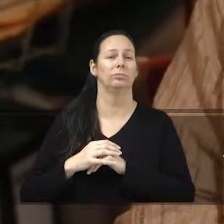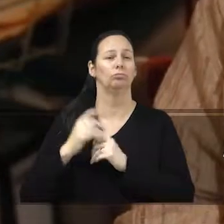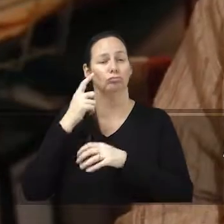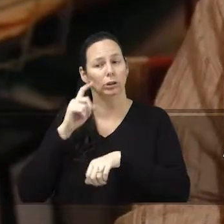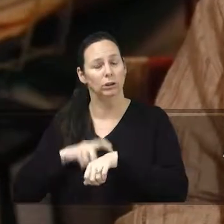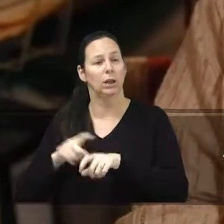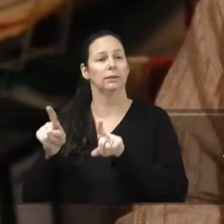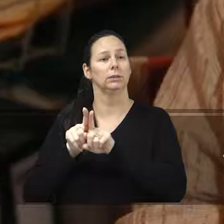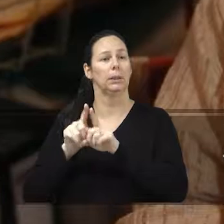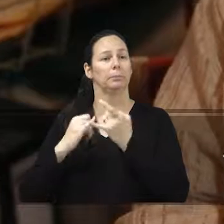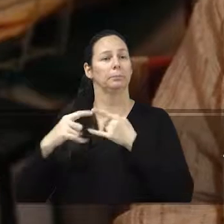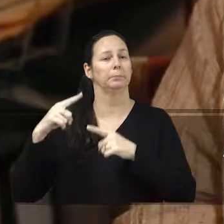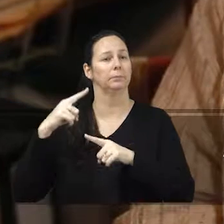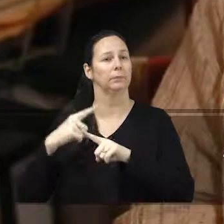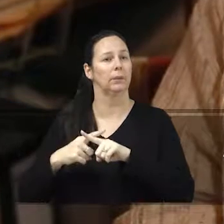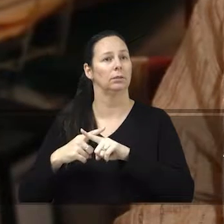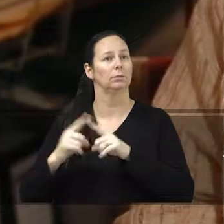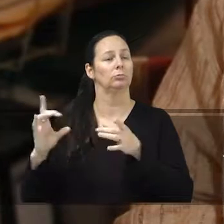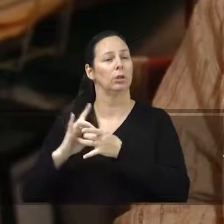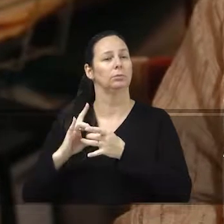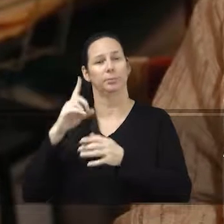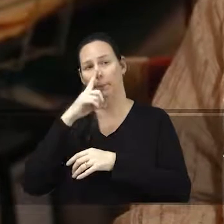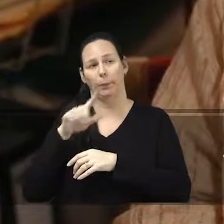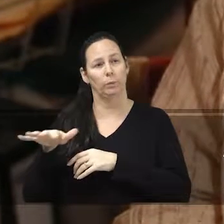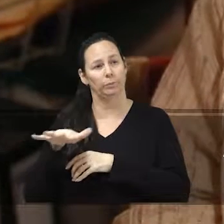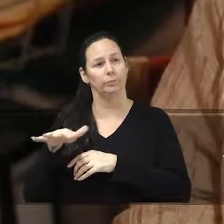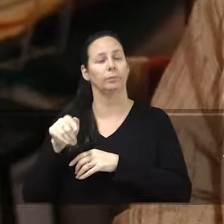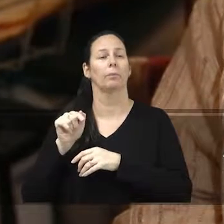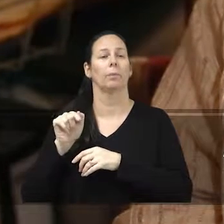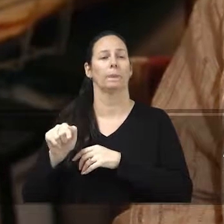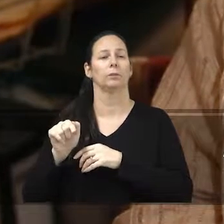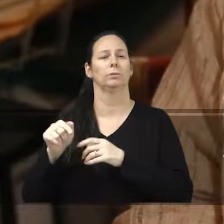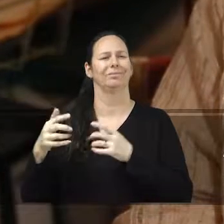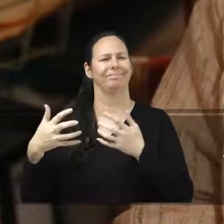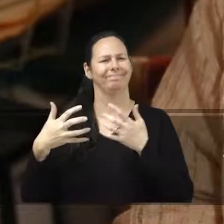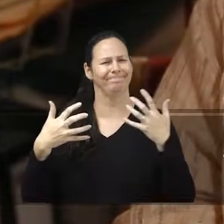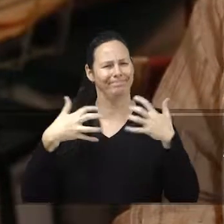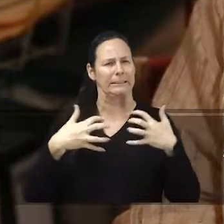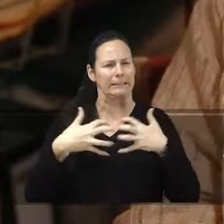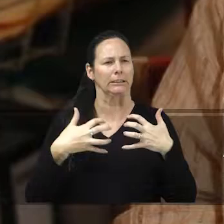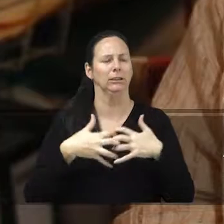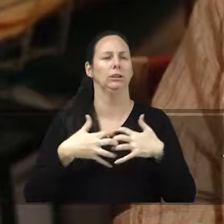those were tensions that were very apparent, and in some ways